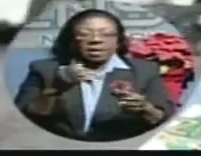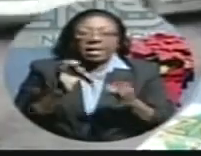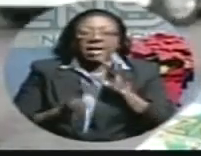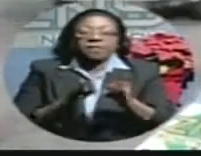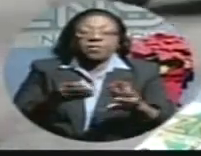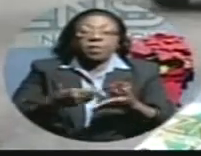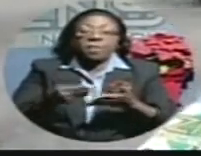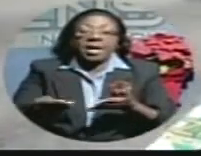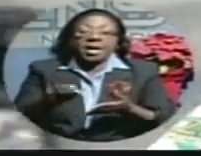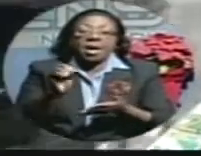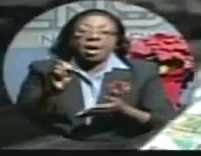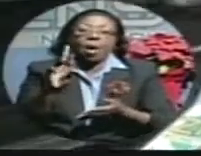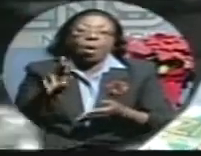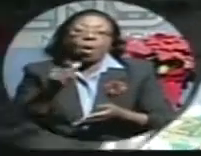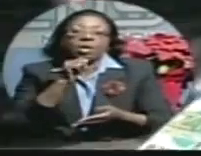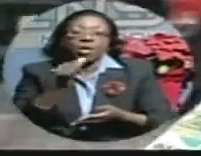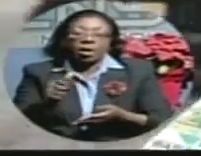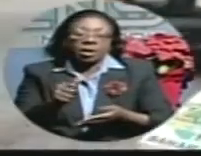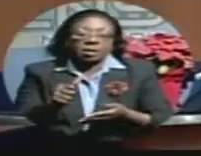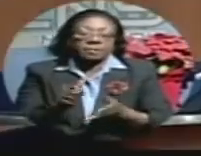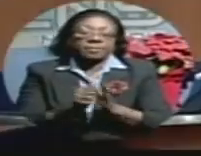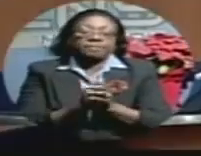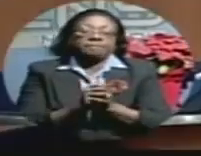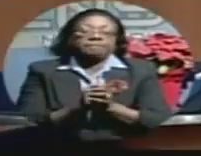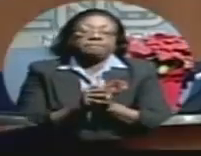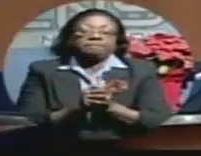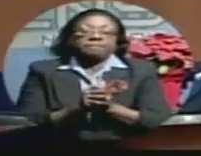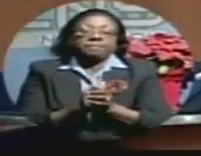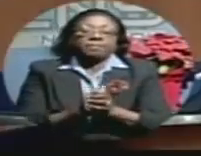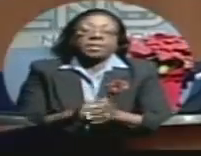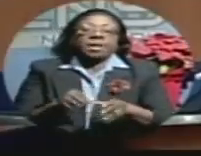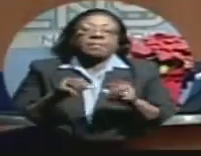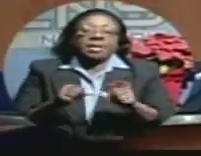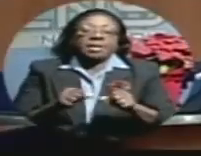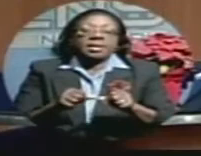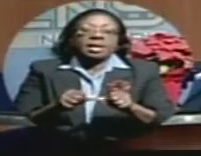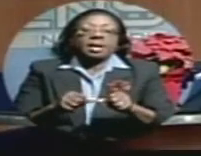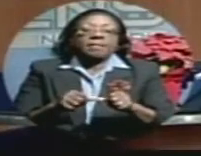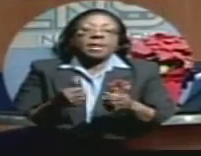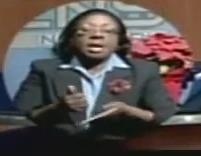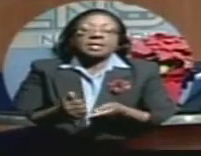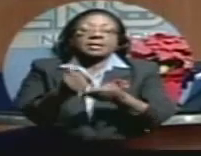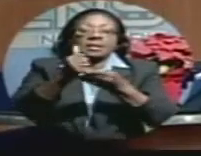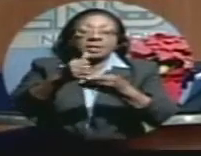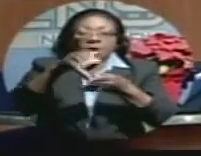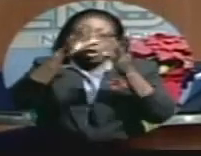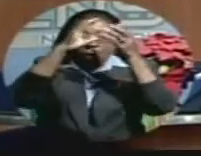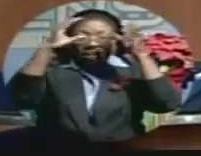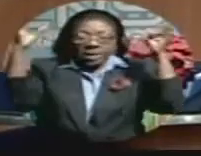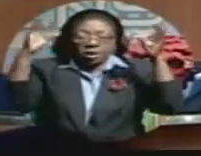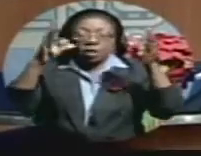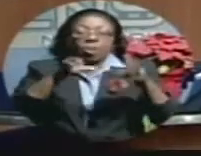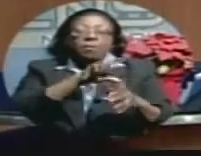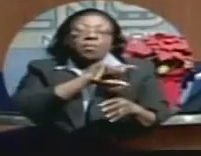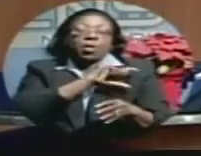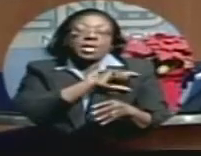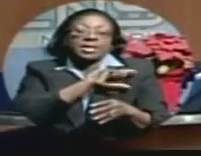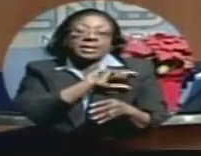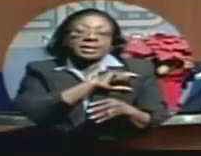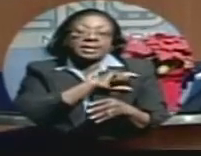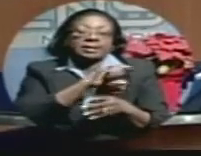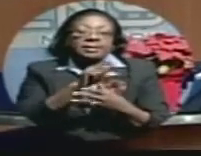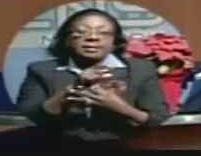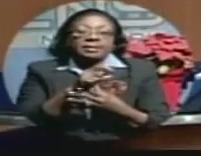for everybody for the safety of these parades. Meantime, Assistant Commissioner of Police responsible for uniformed